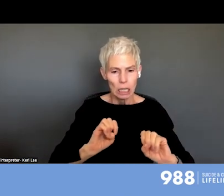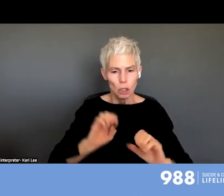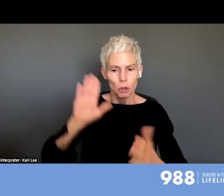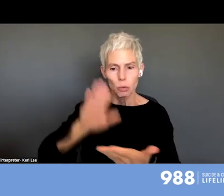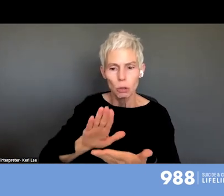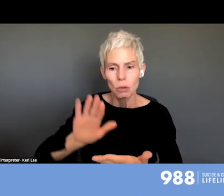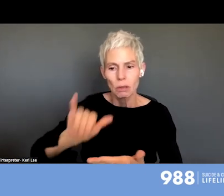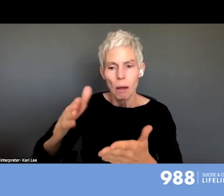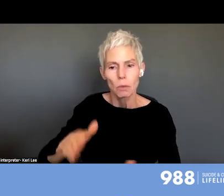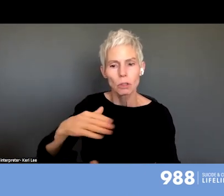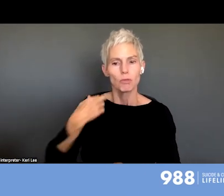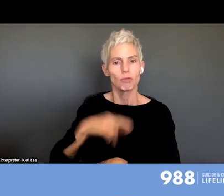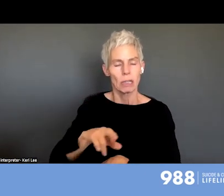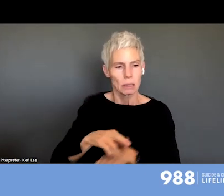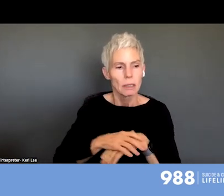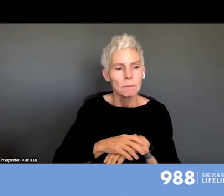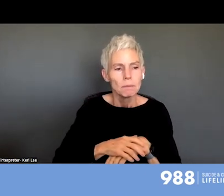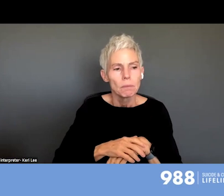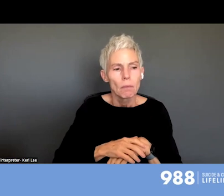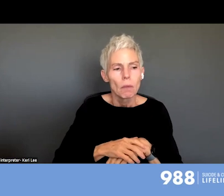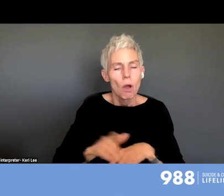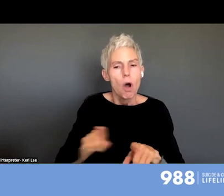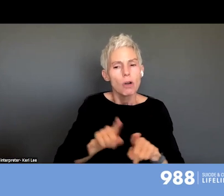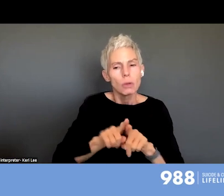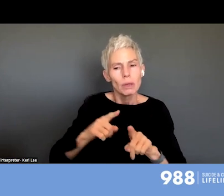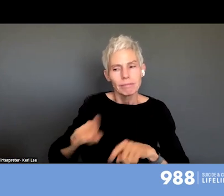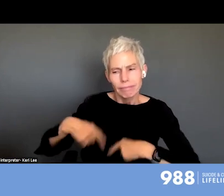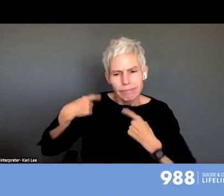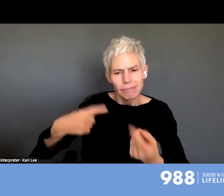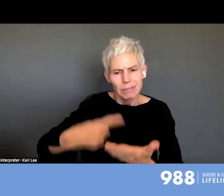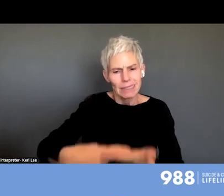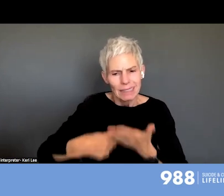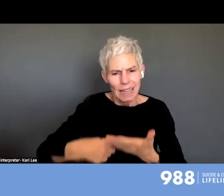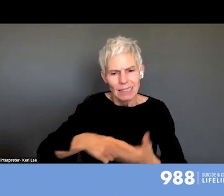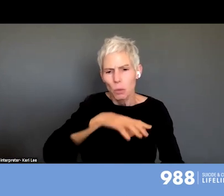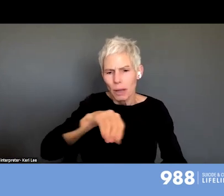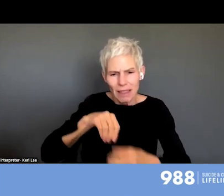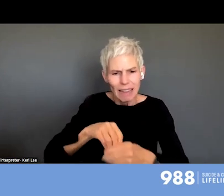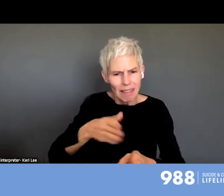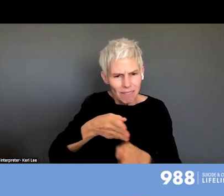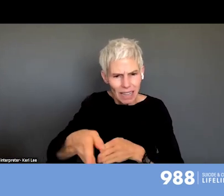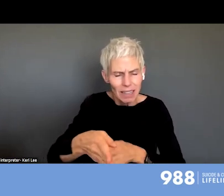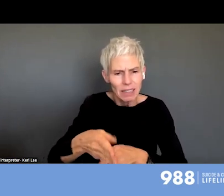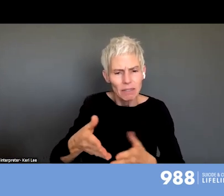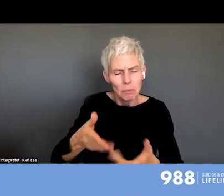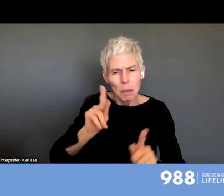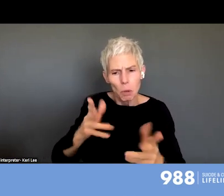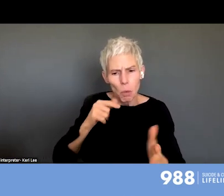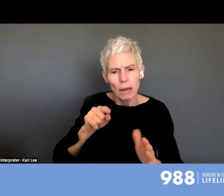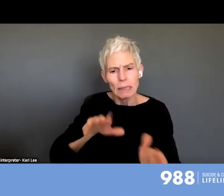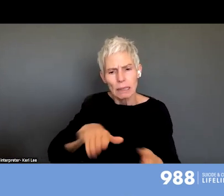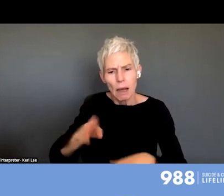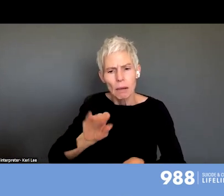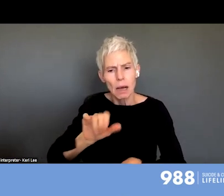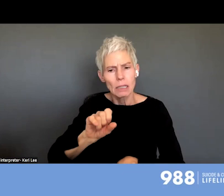that's presented. Also, and this has been discussed for years within the suicidology field, this is nothing new, of course, but the ideas of